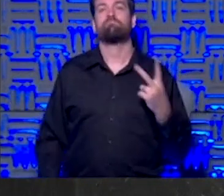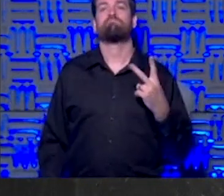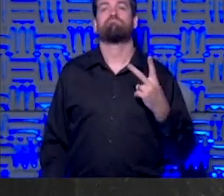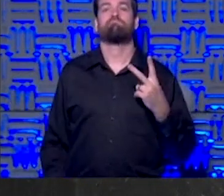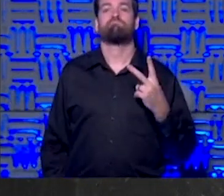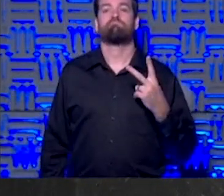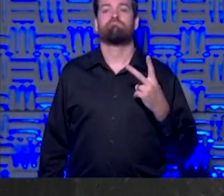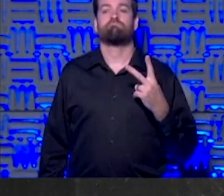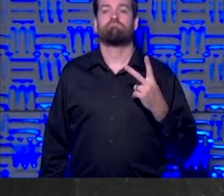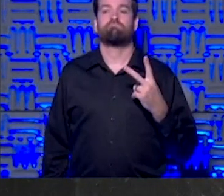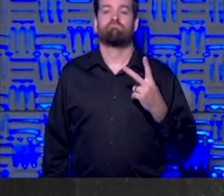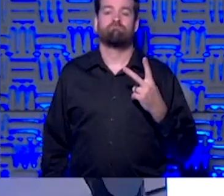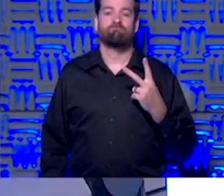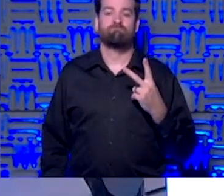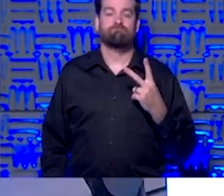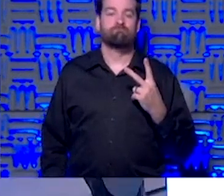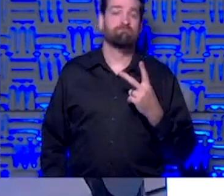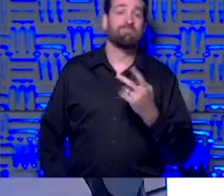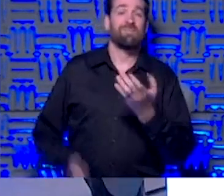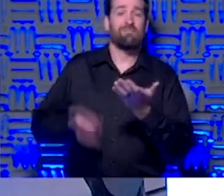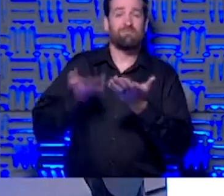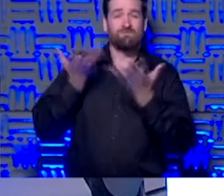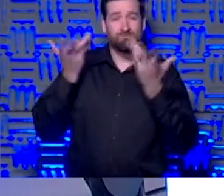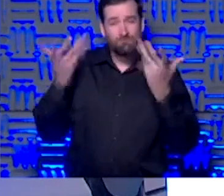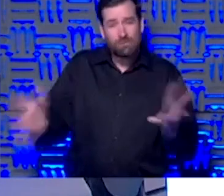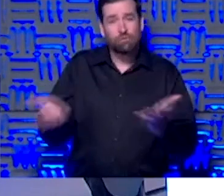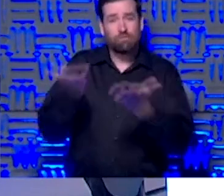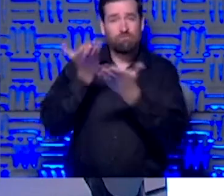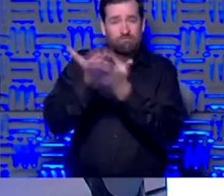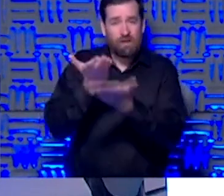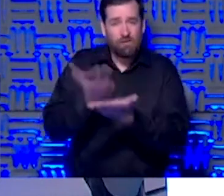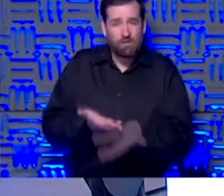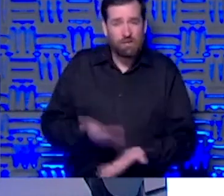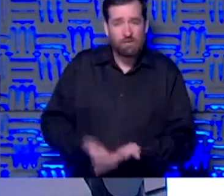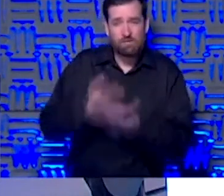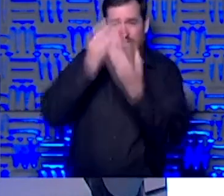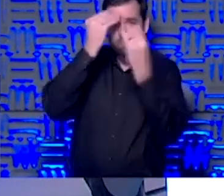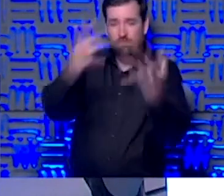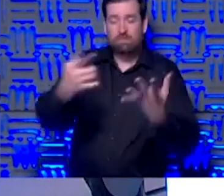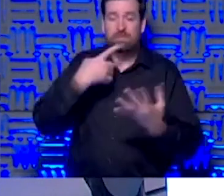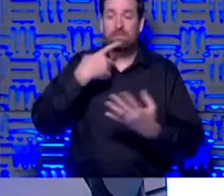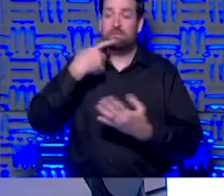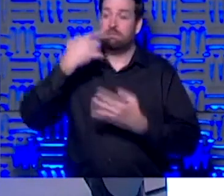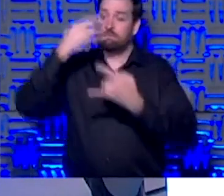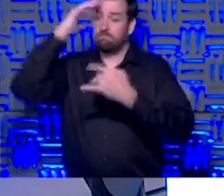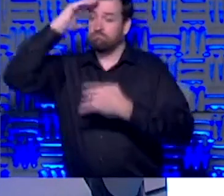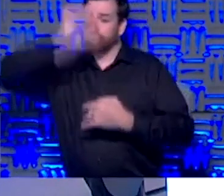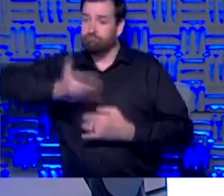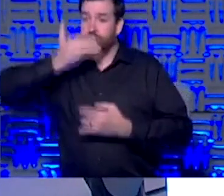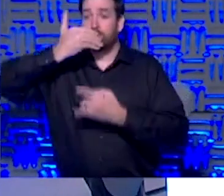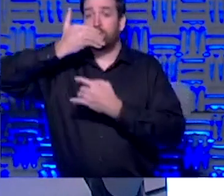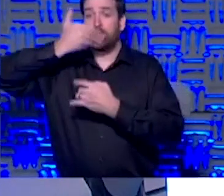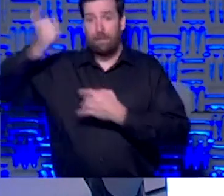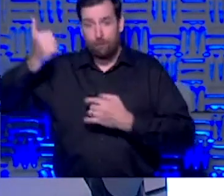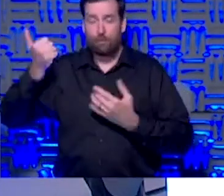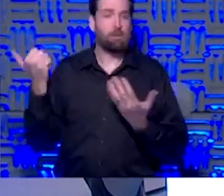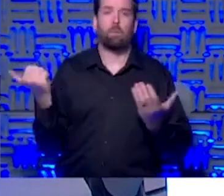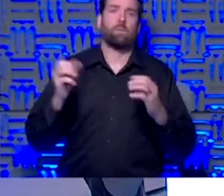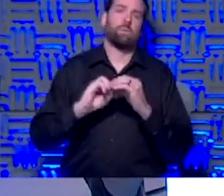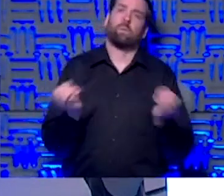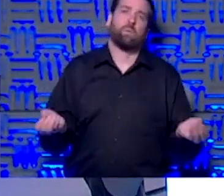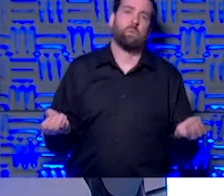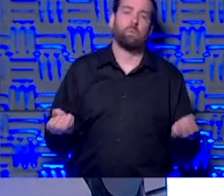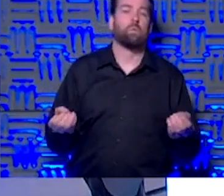no validated data to say that a face shield is better. We still believe that the mask, whether